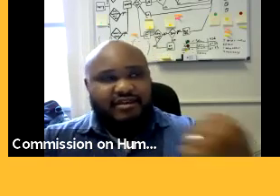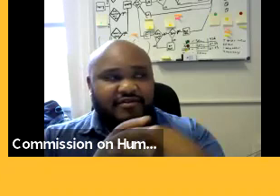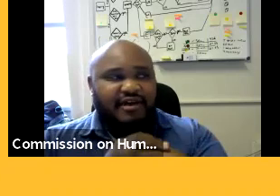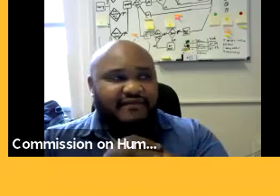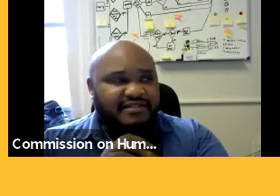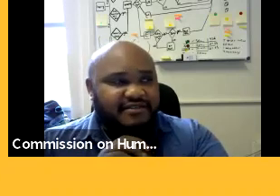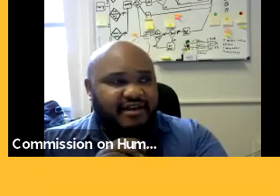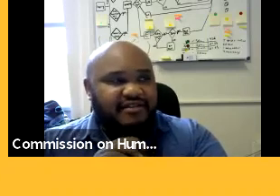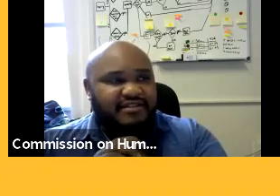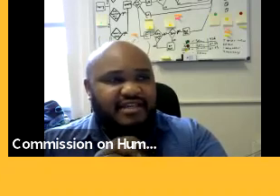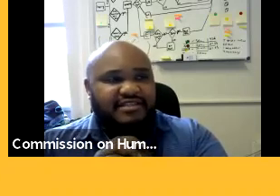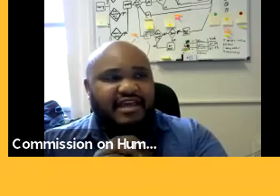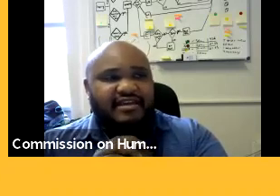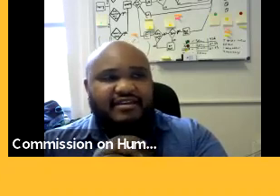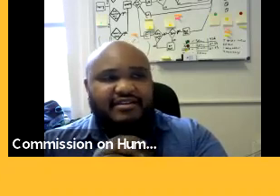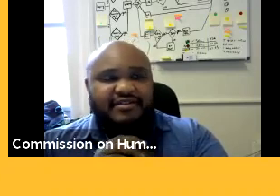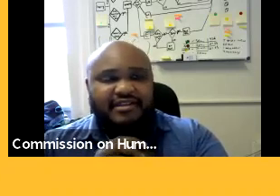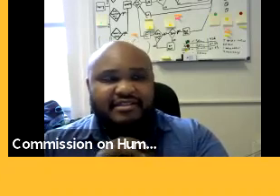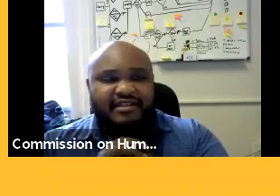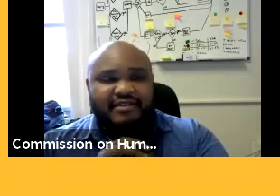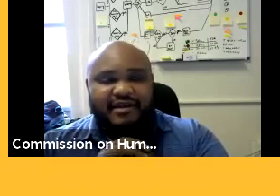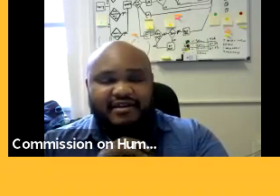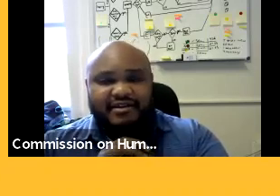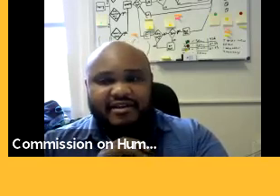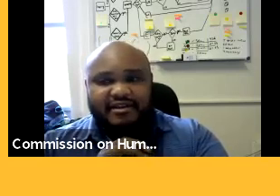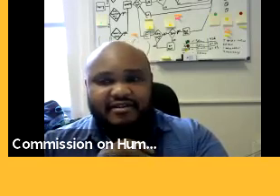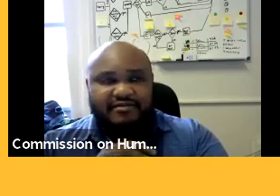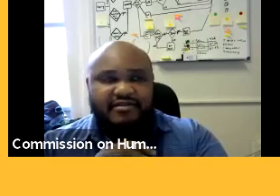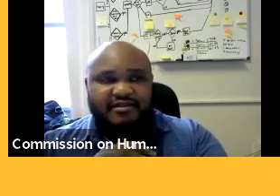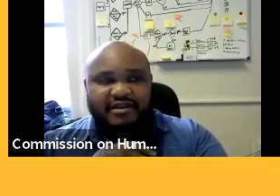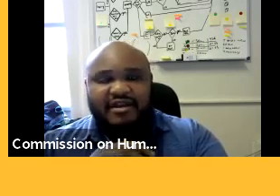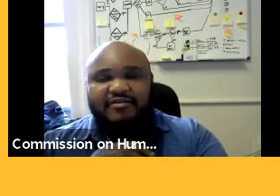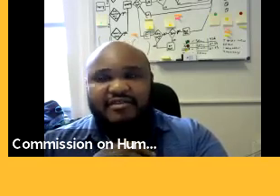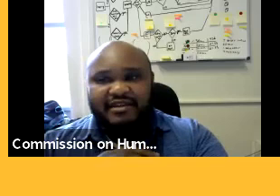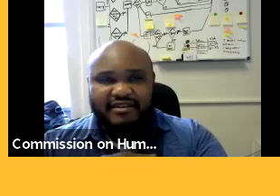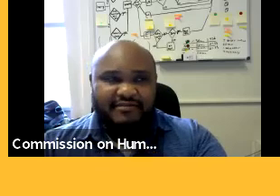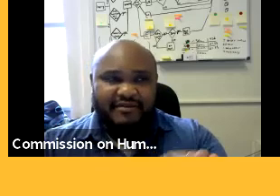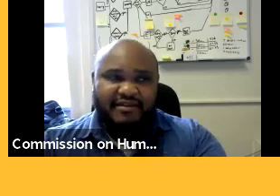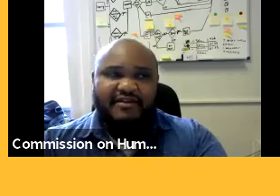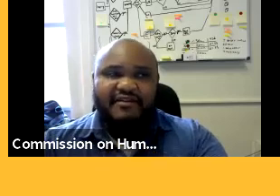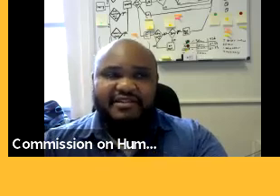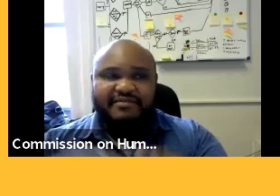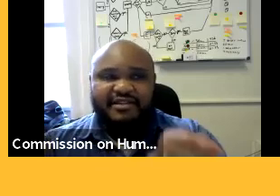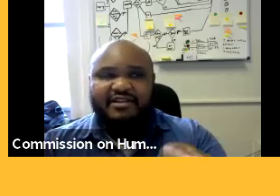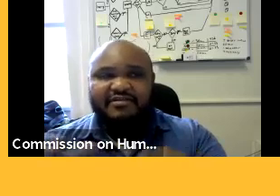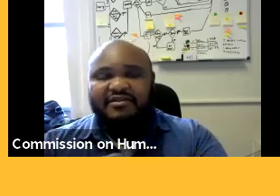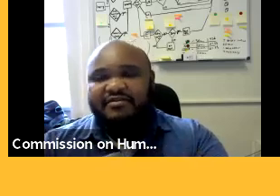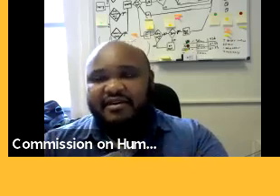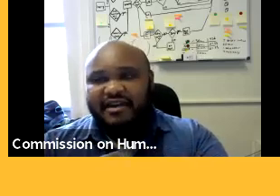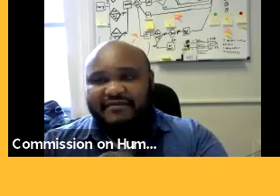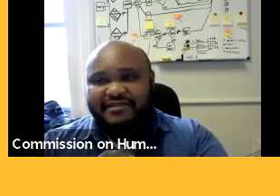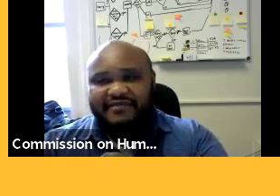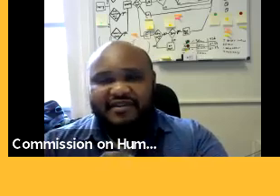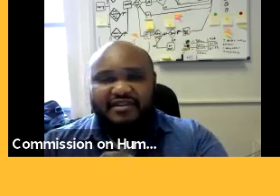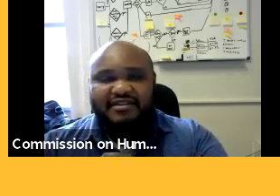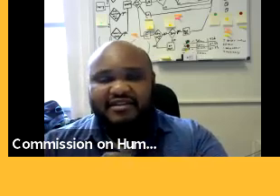A note on physical health and sex ed, trans and non-binary youth within the umbrella of LGBTQ youth are